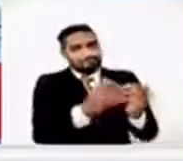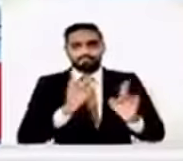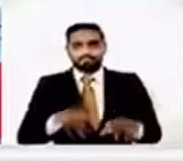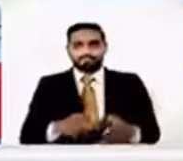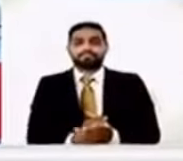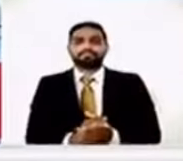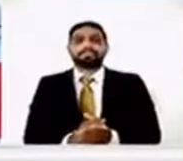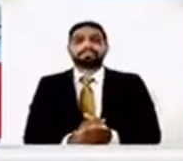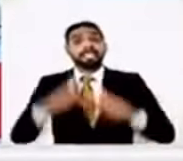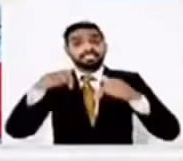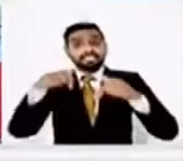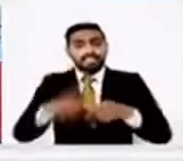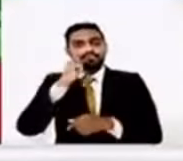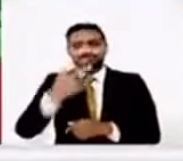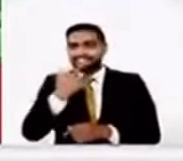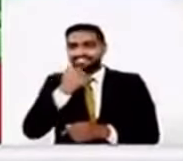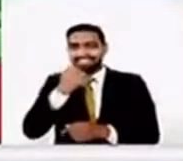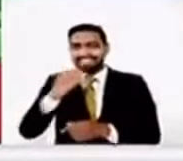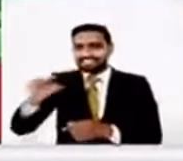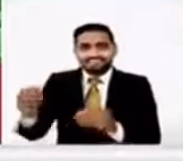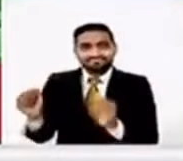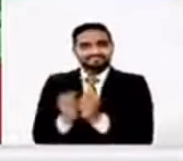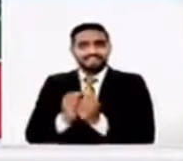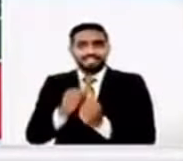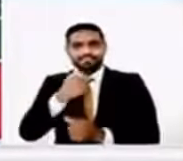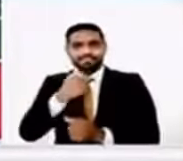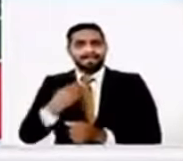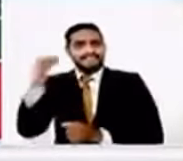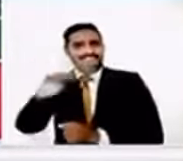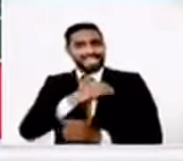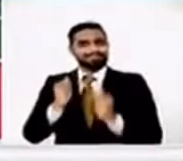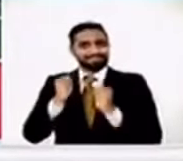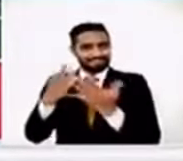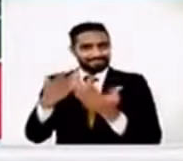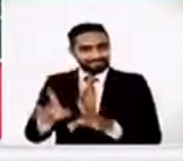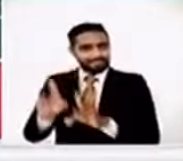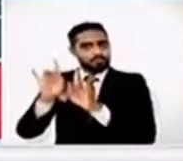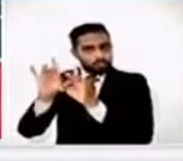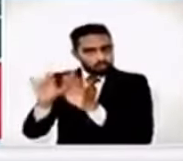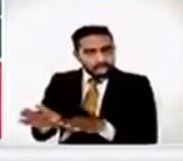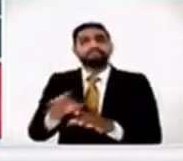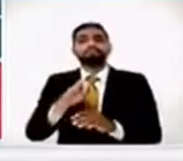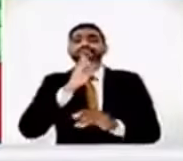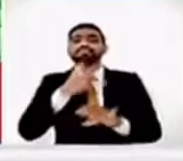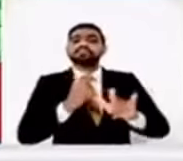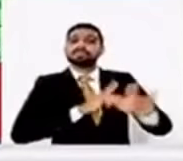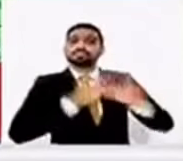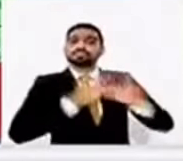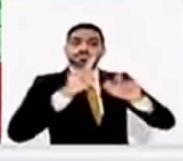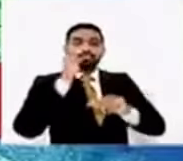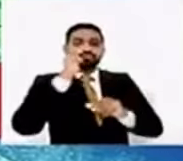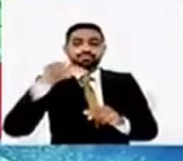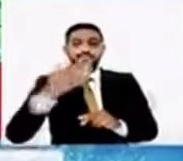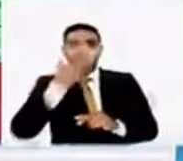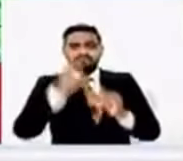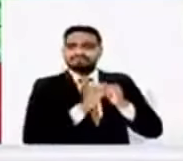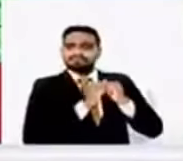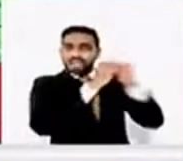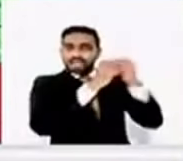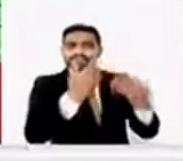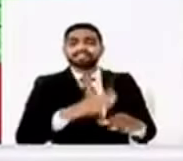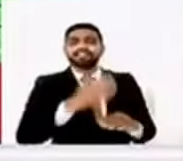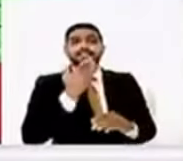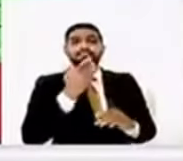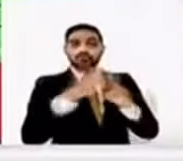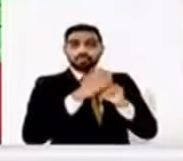budget with an additional 2 rupees per dollar that they send back home. As we all know that